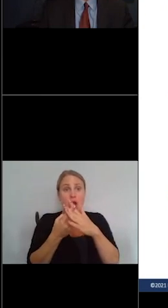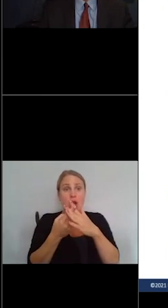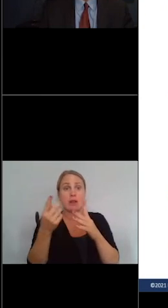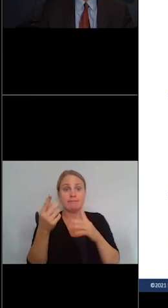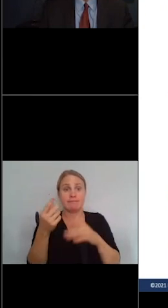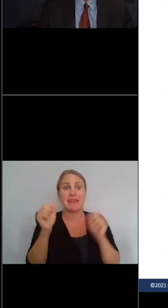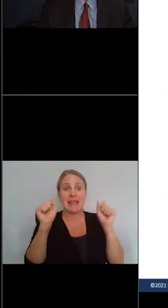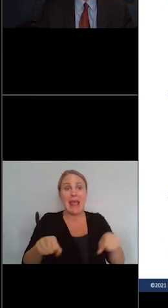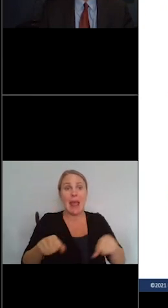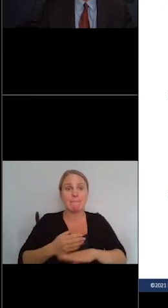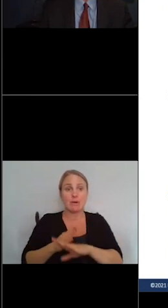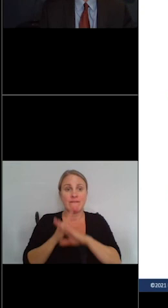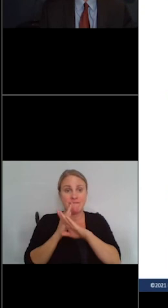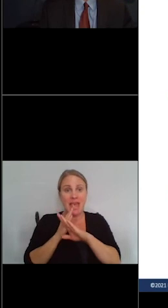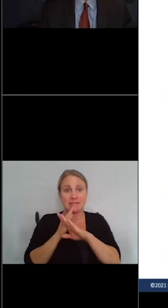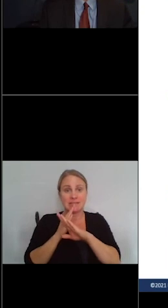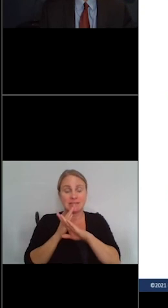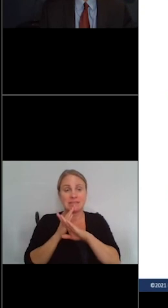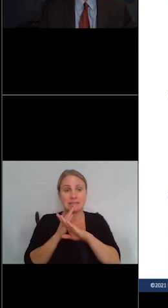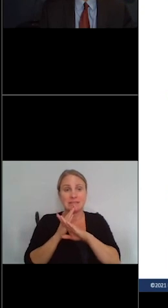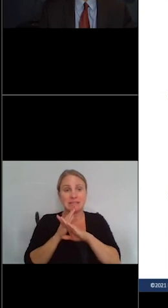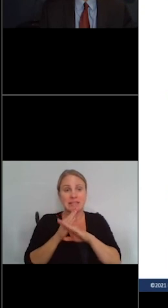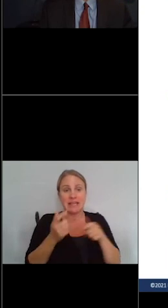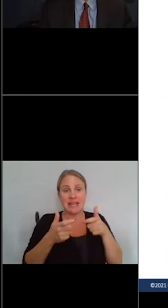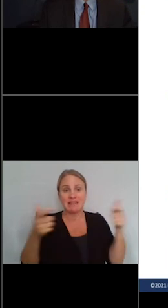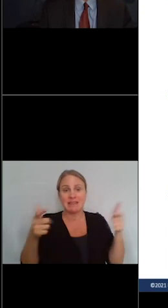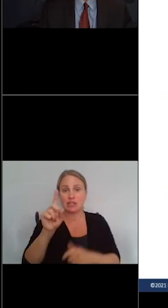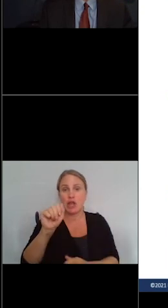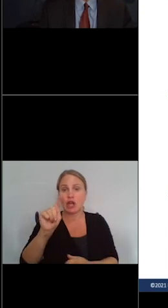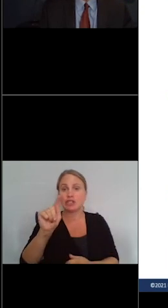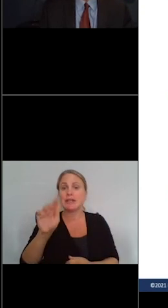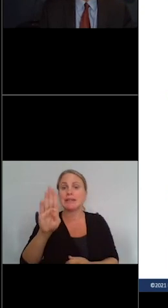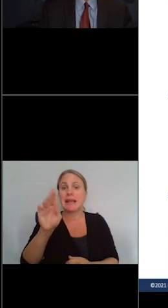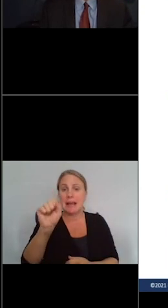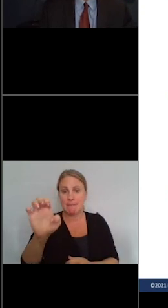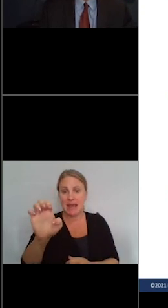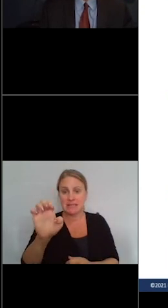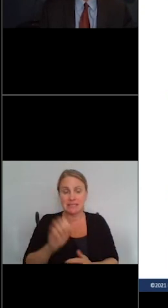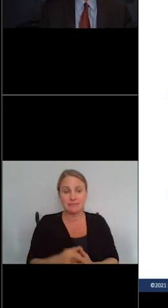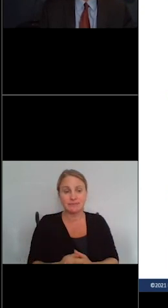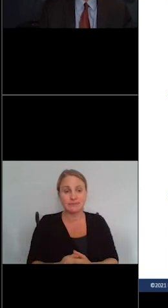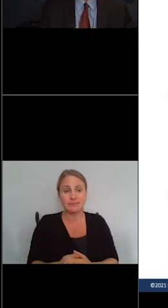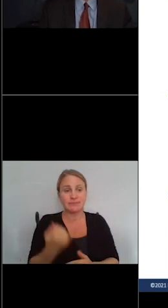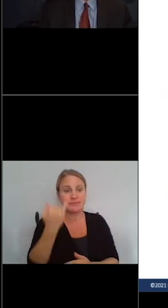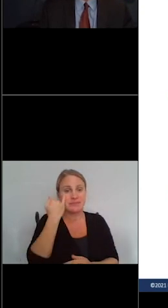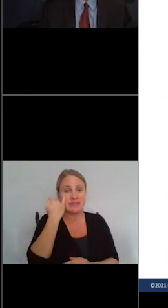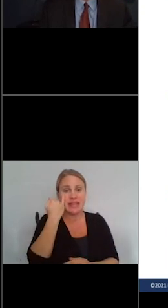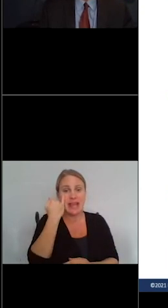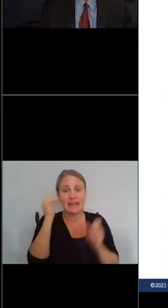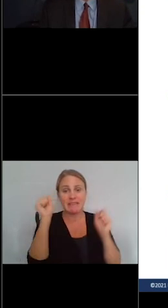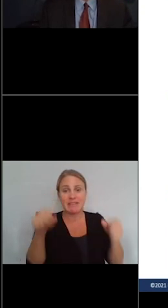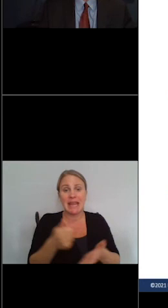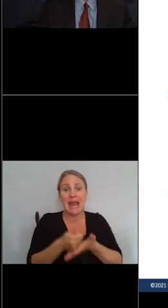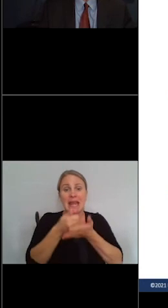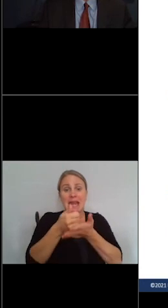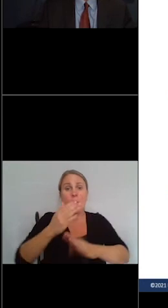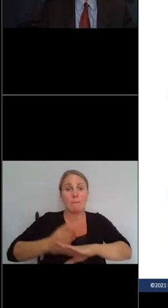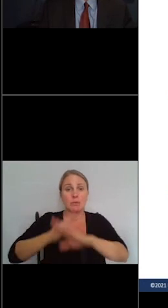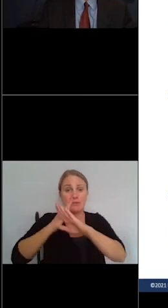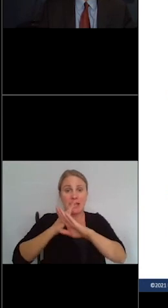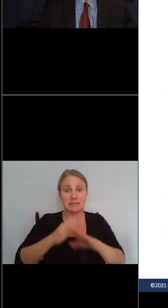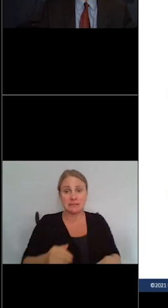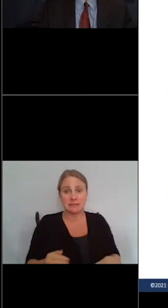actually prevent in this very large database the development of long COVID. And if it can help prevent, are there any time windows?